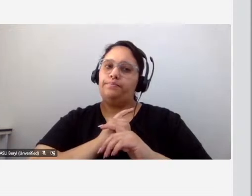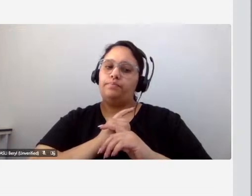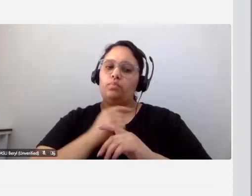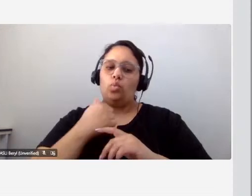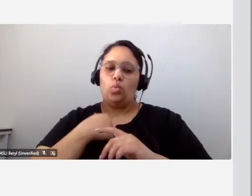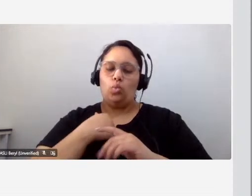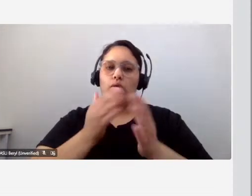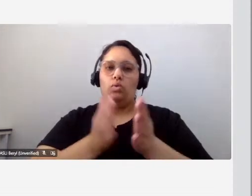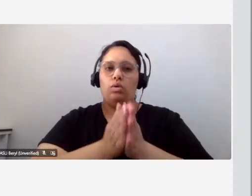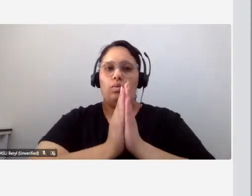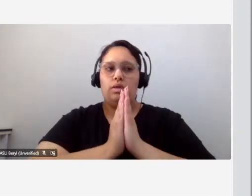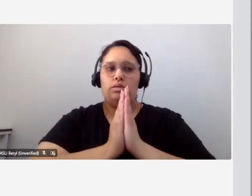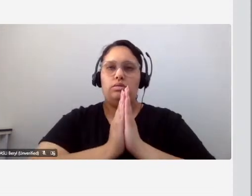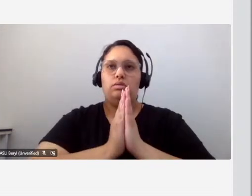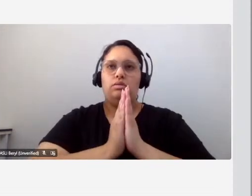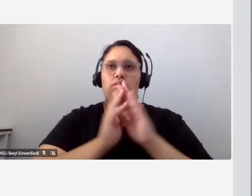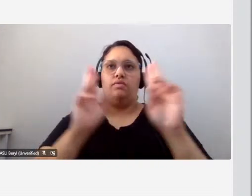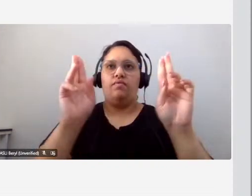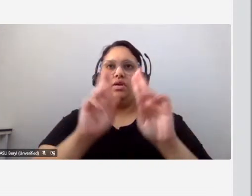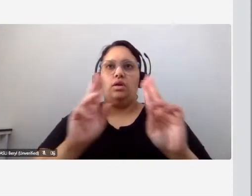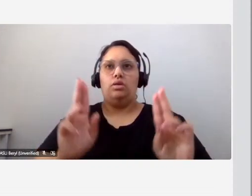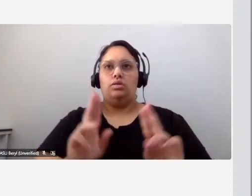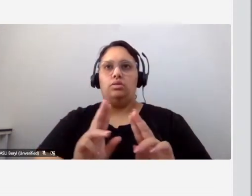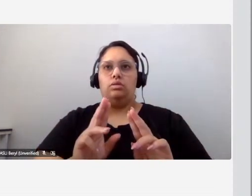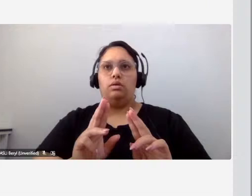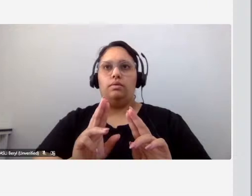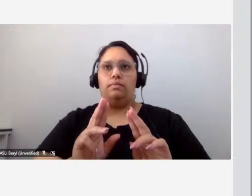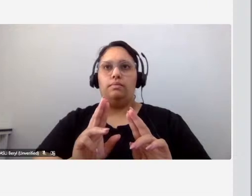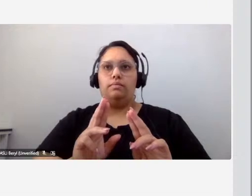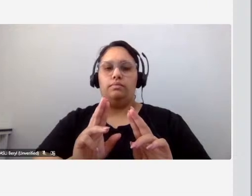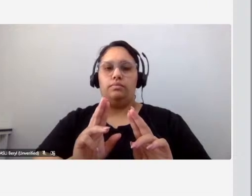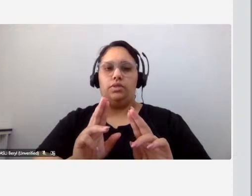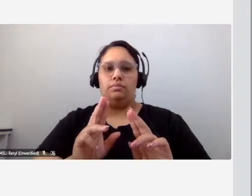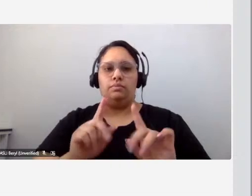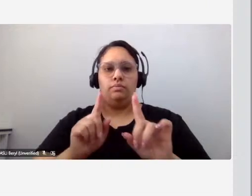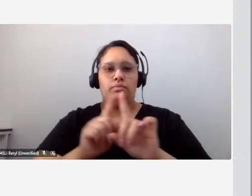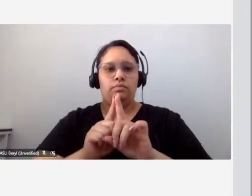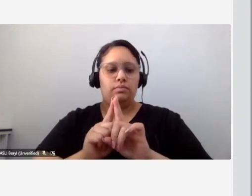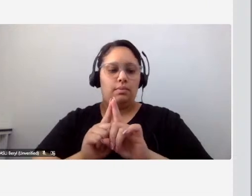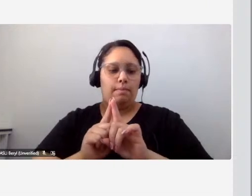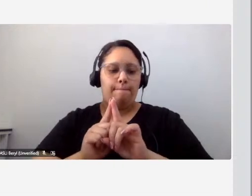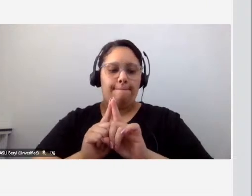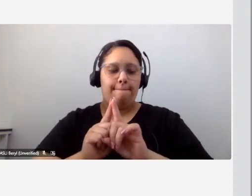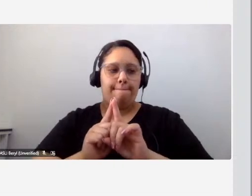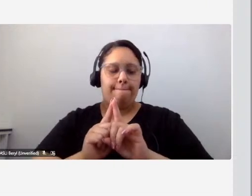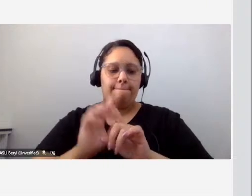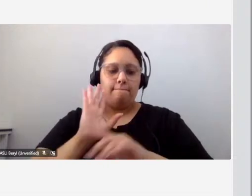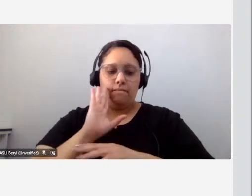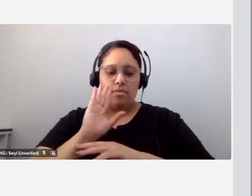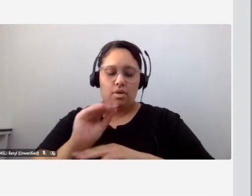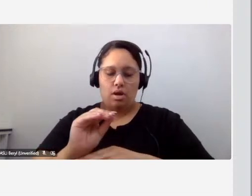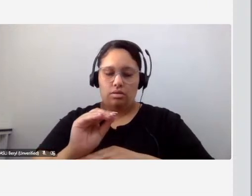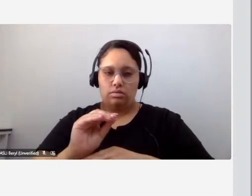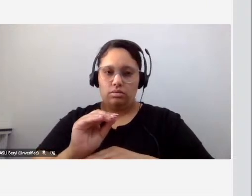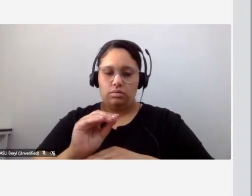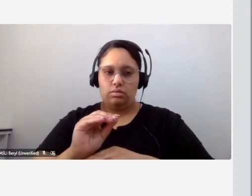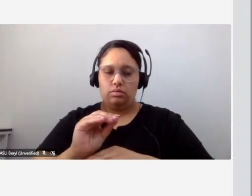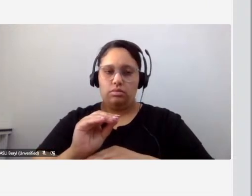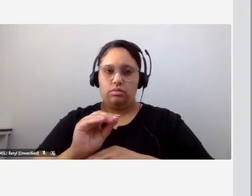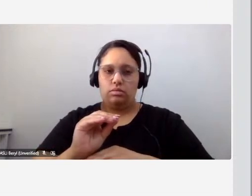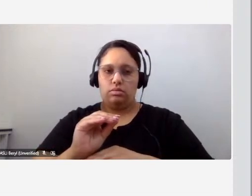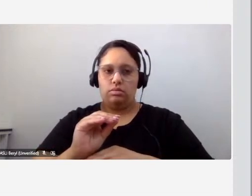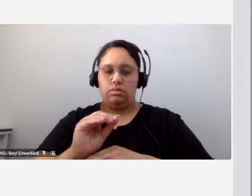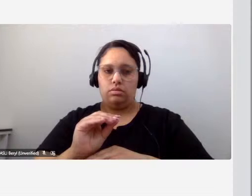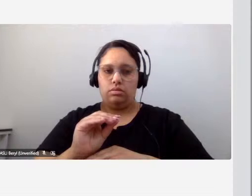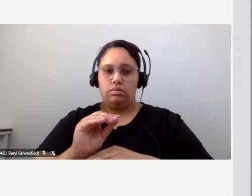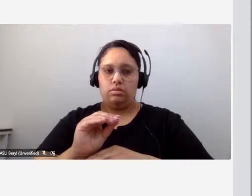then request federations to look at what has been the ask, and